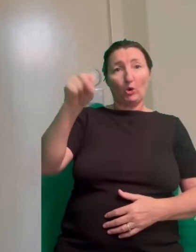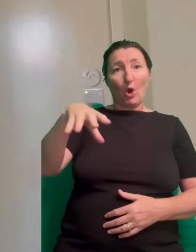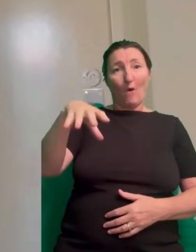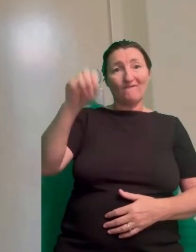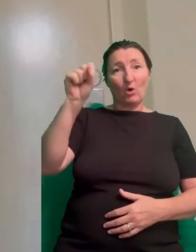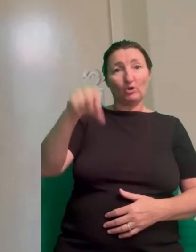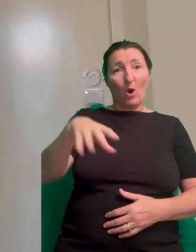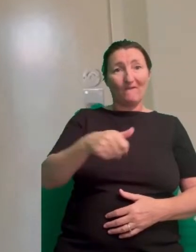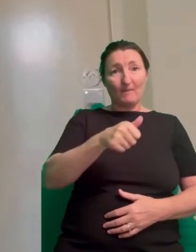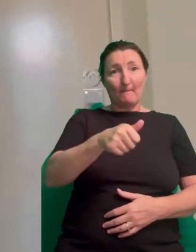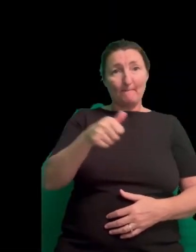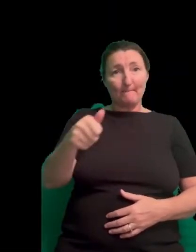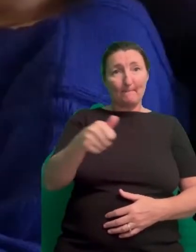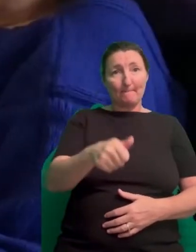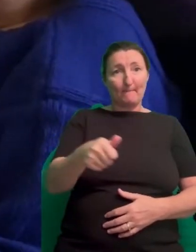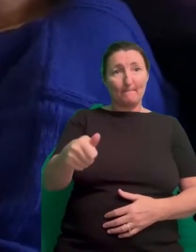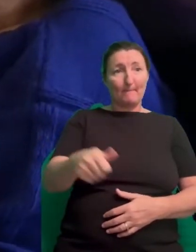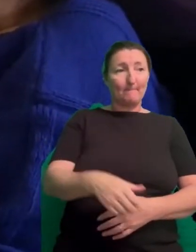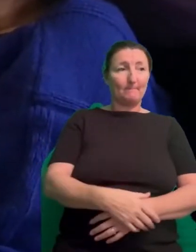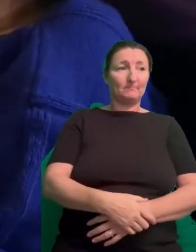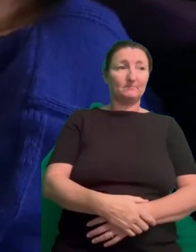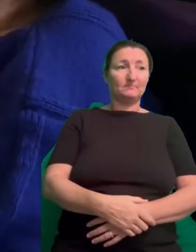I can open doors.